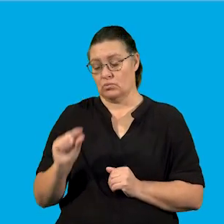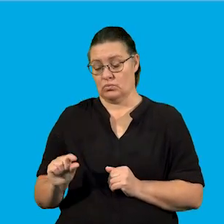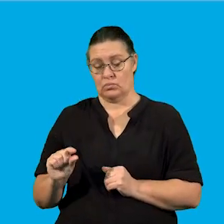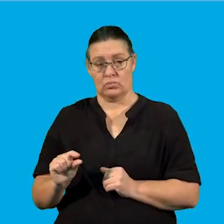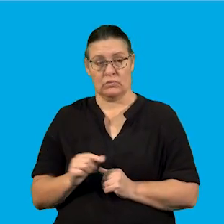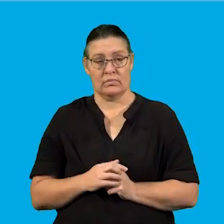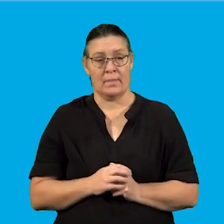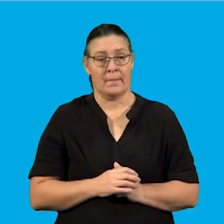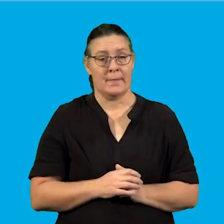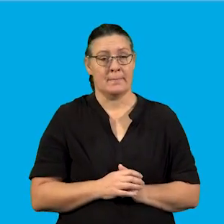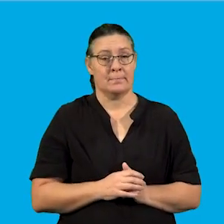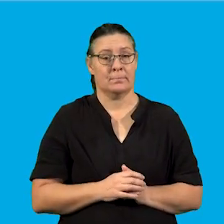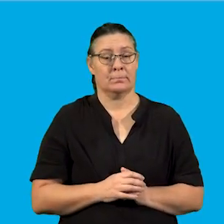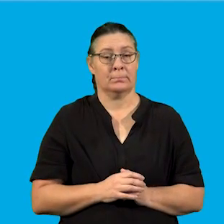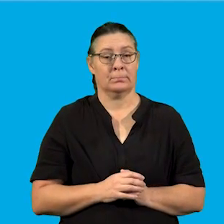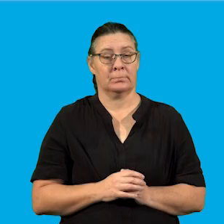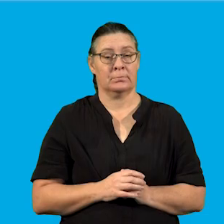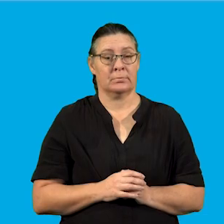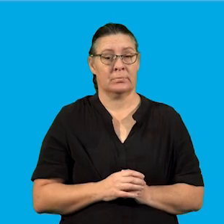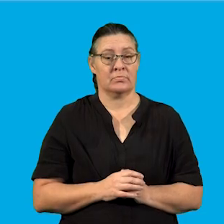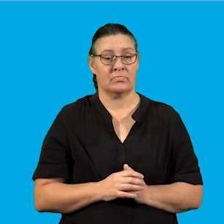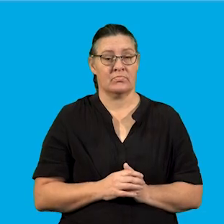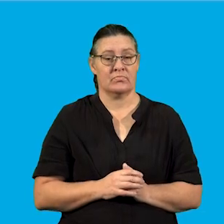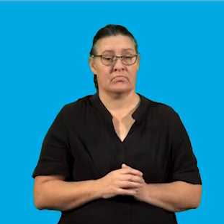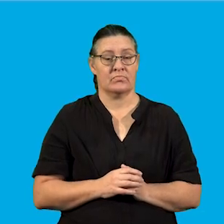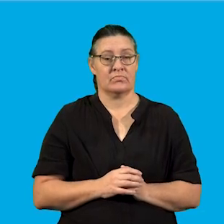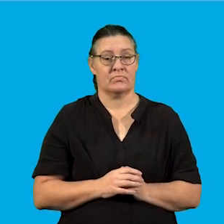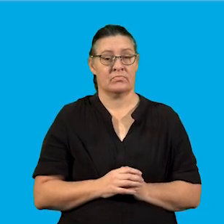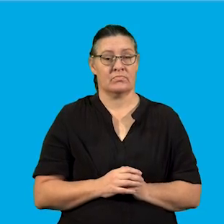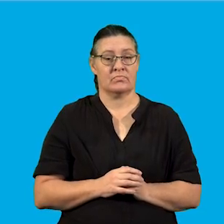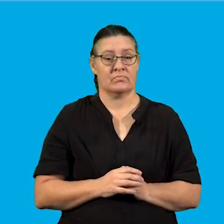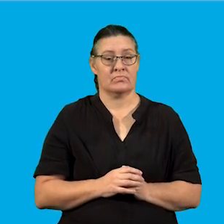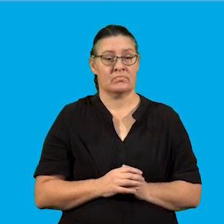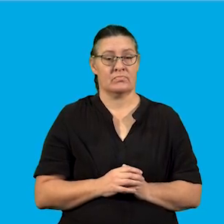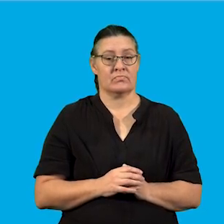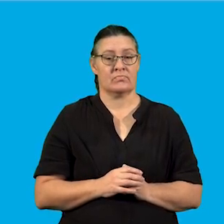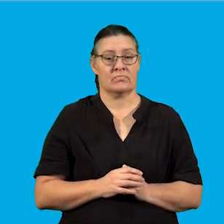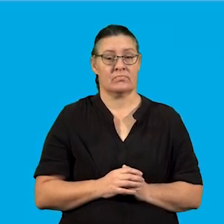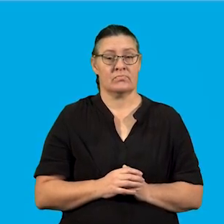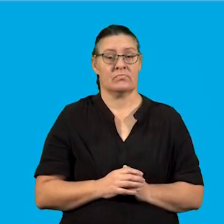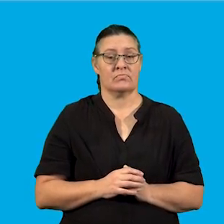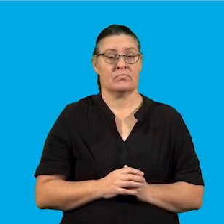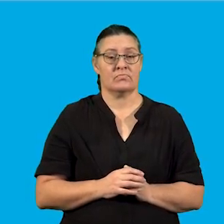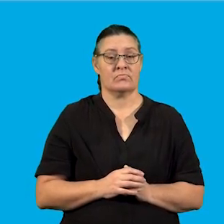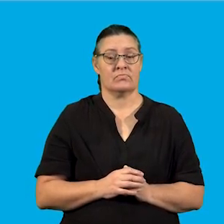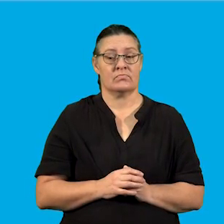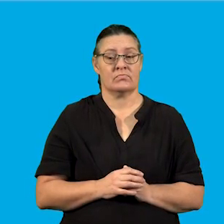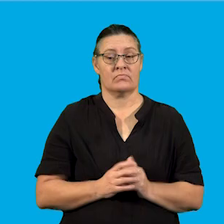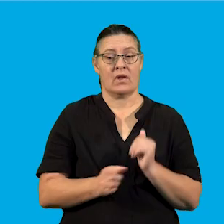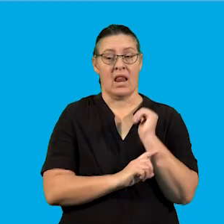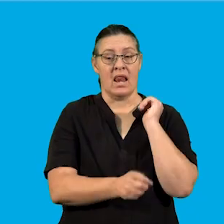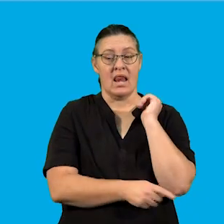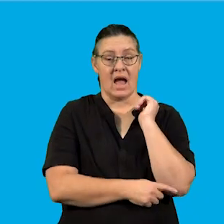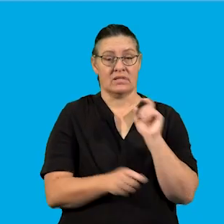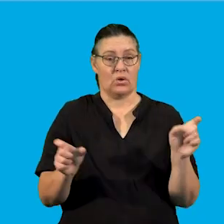have just said that this number, it is specifically for that N, so we have 2 nitrogen atoms.